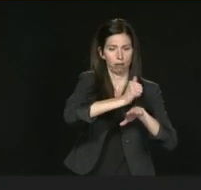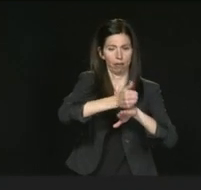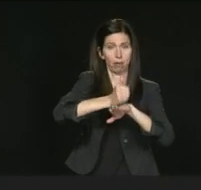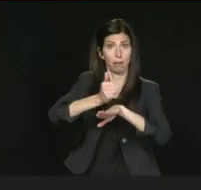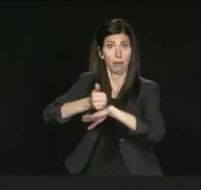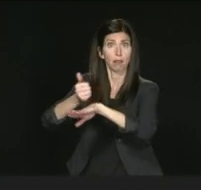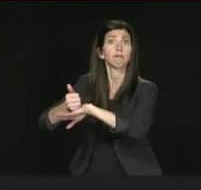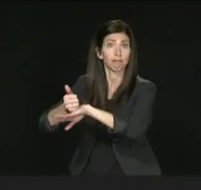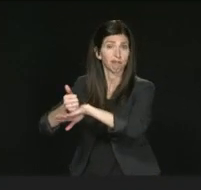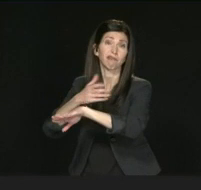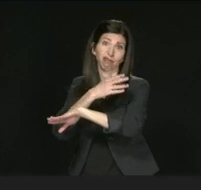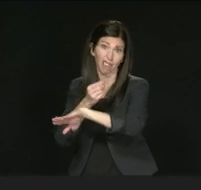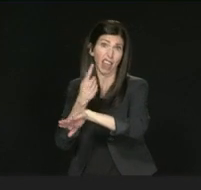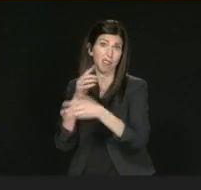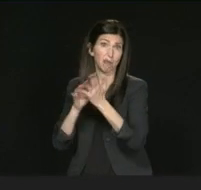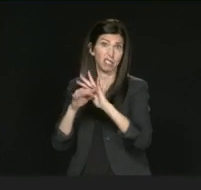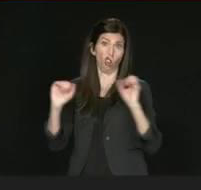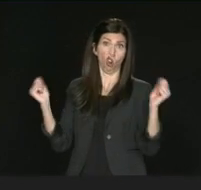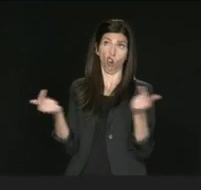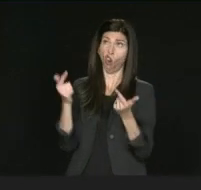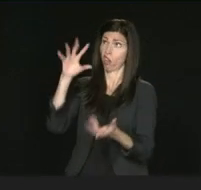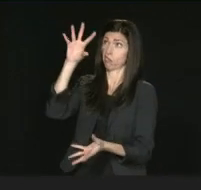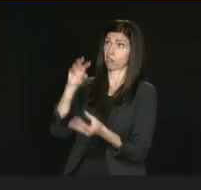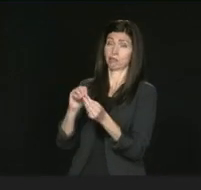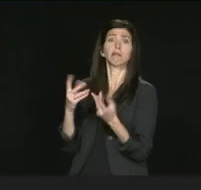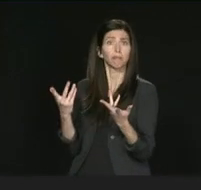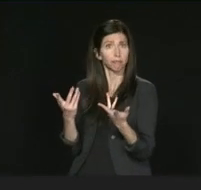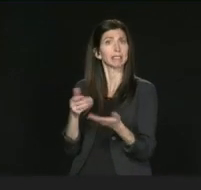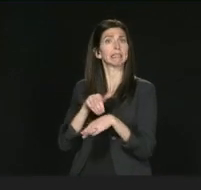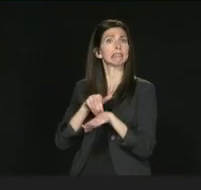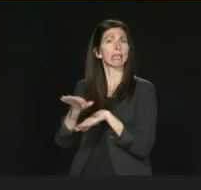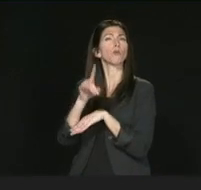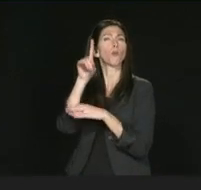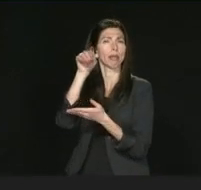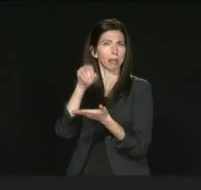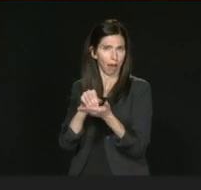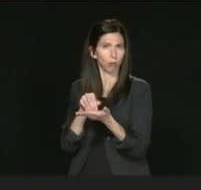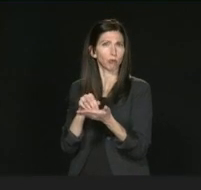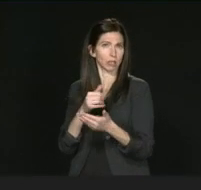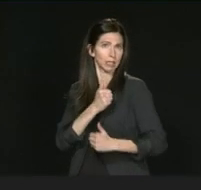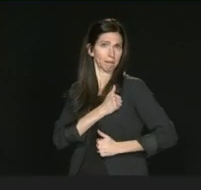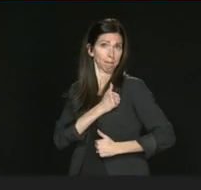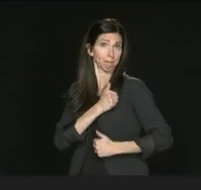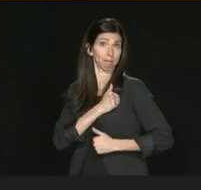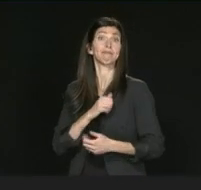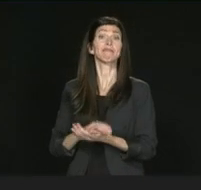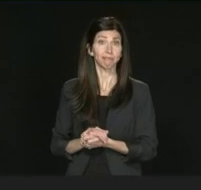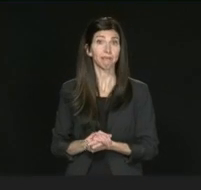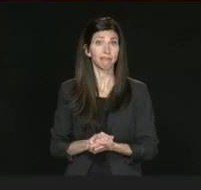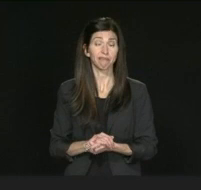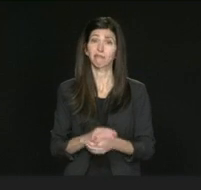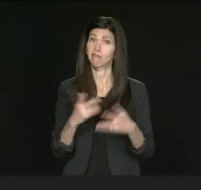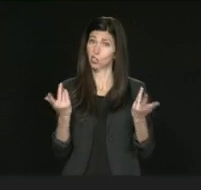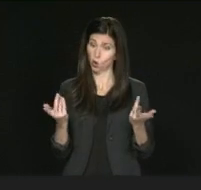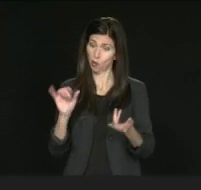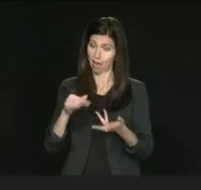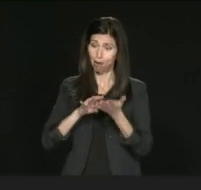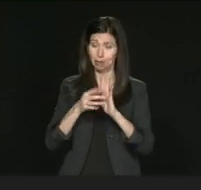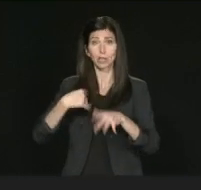be deployed for a total of a total of 20 long-term care facilities. Follow-up